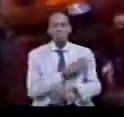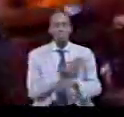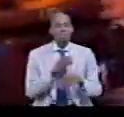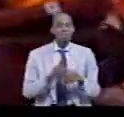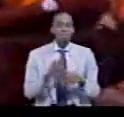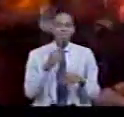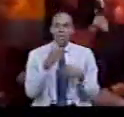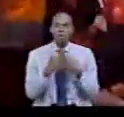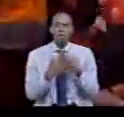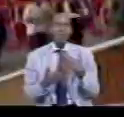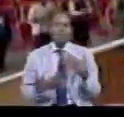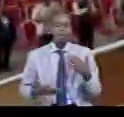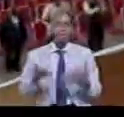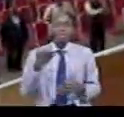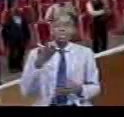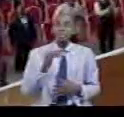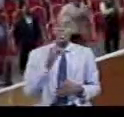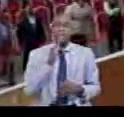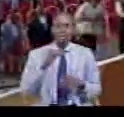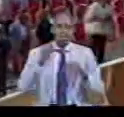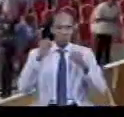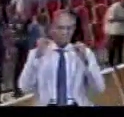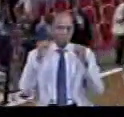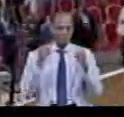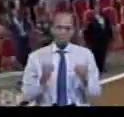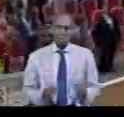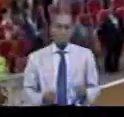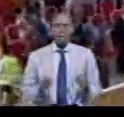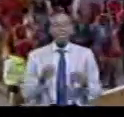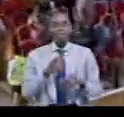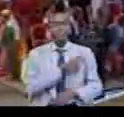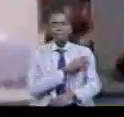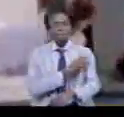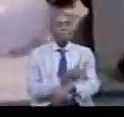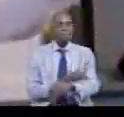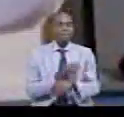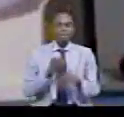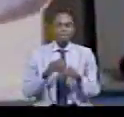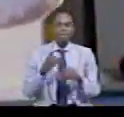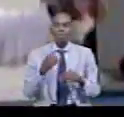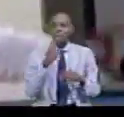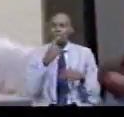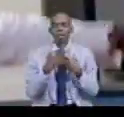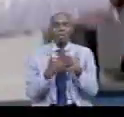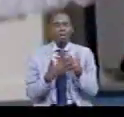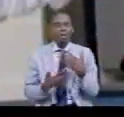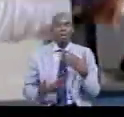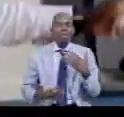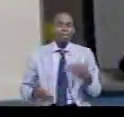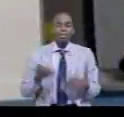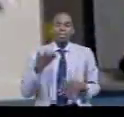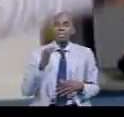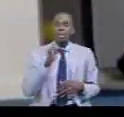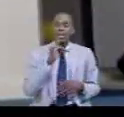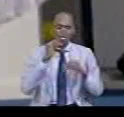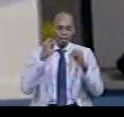The blood. Oh, there is power mighty in the blood. Join us. Oh,